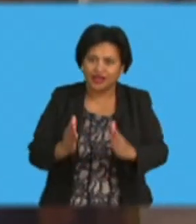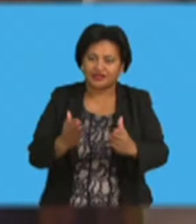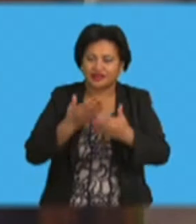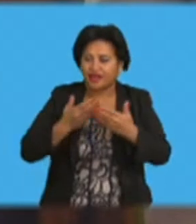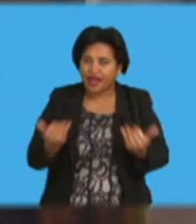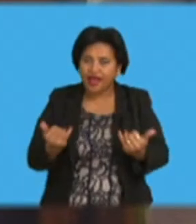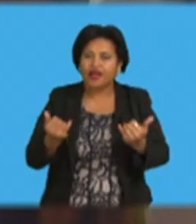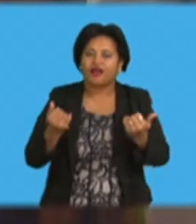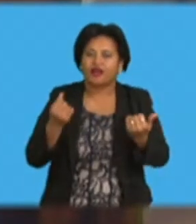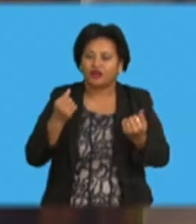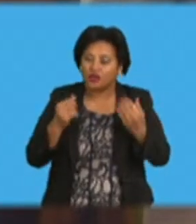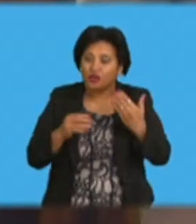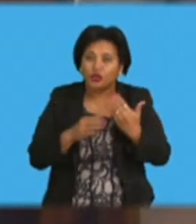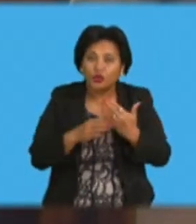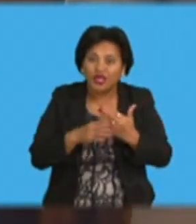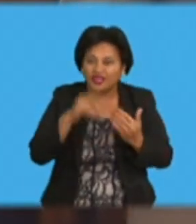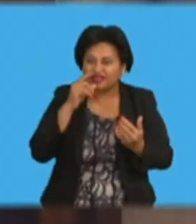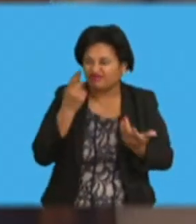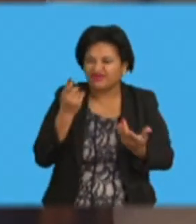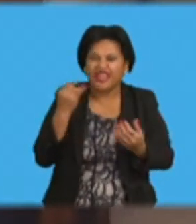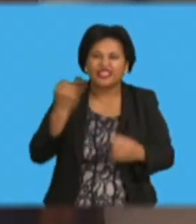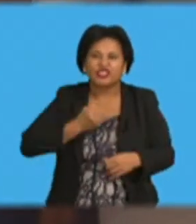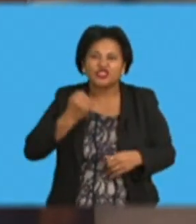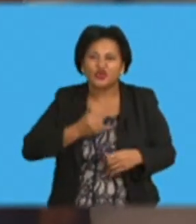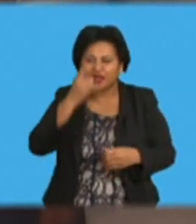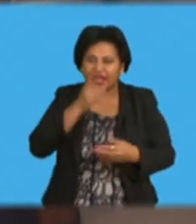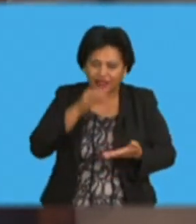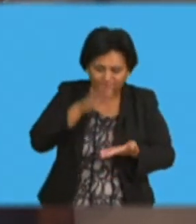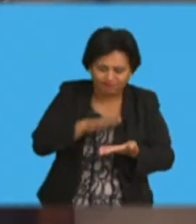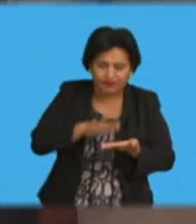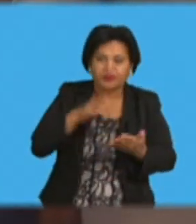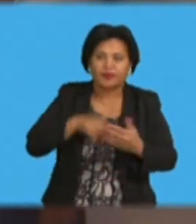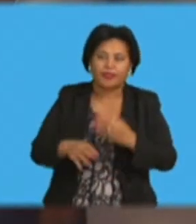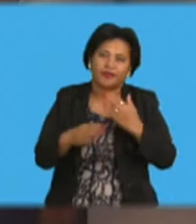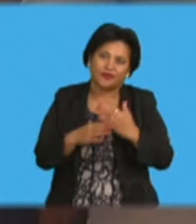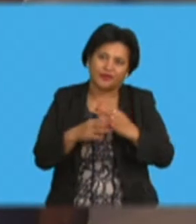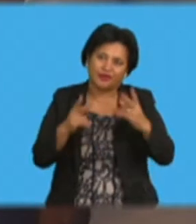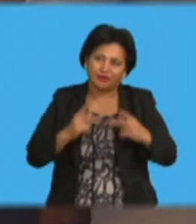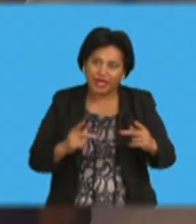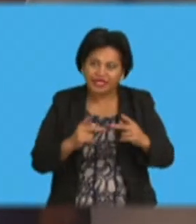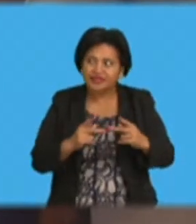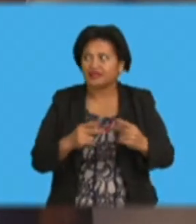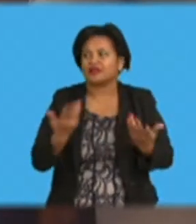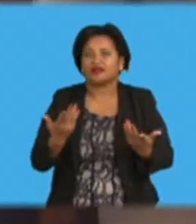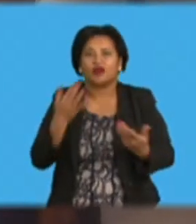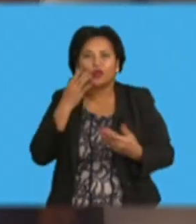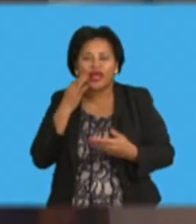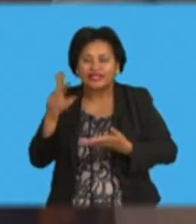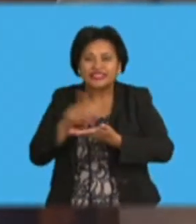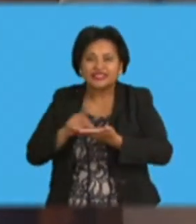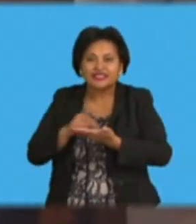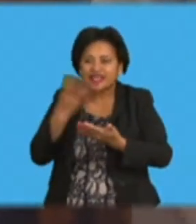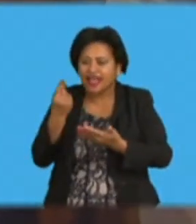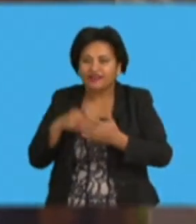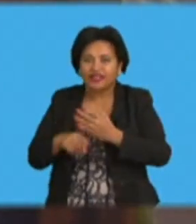work-related injuries, how we can reduce and minimize work-related injuries, work-related diseases and fatalities,